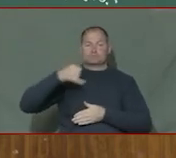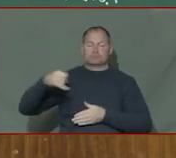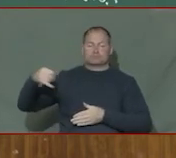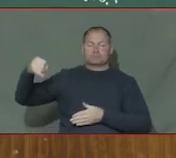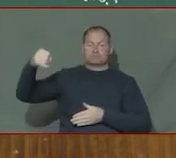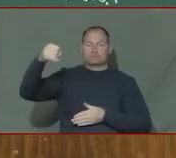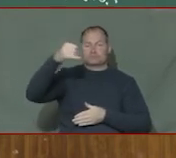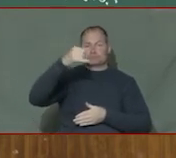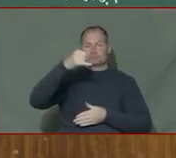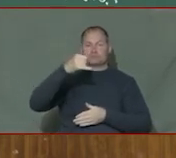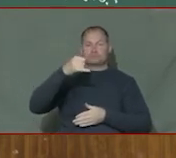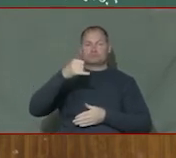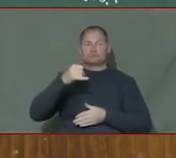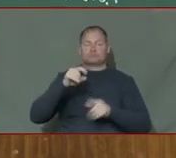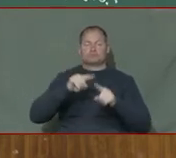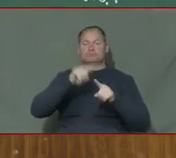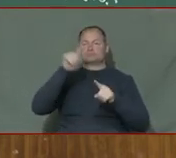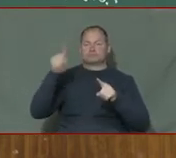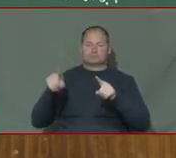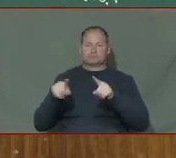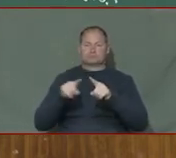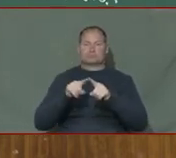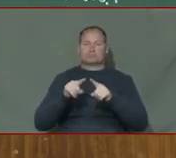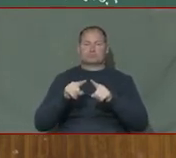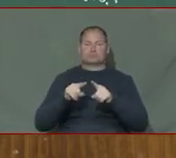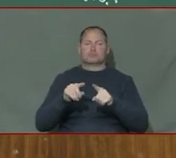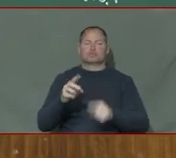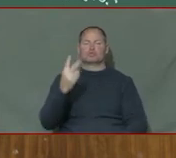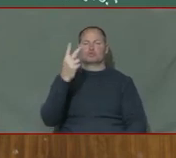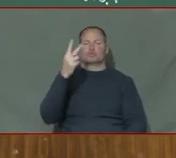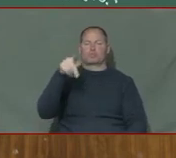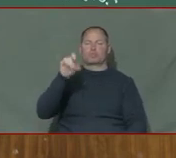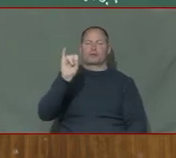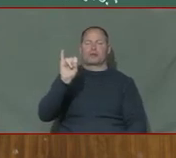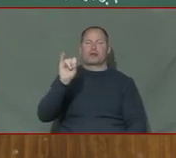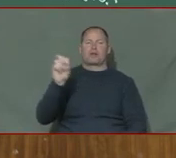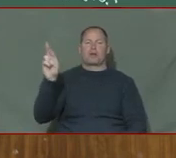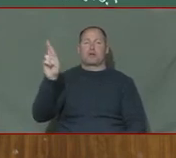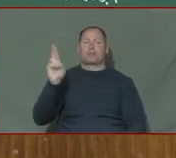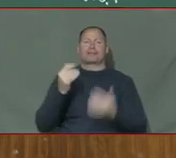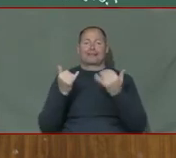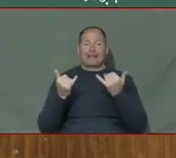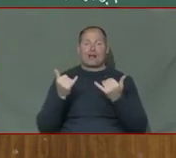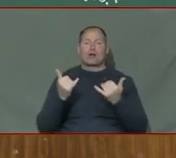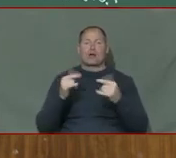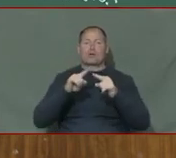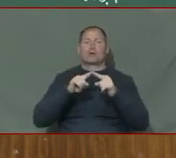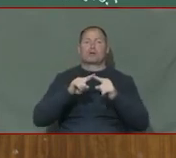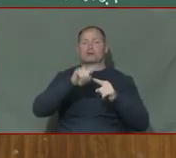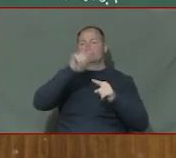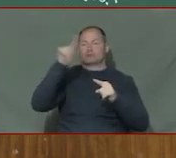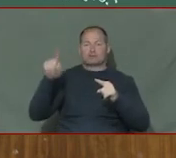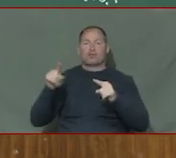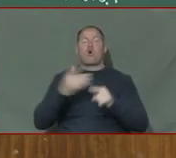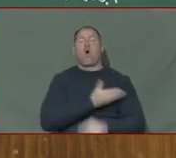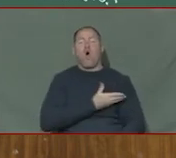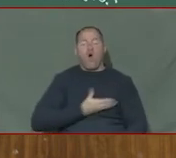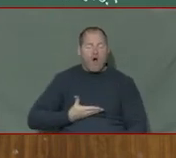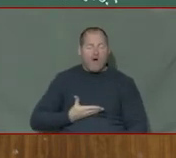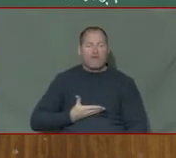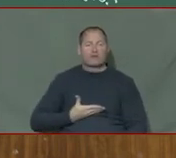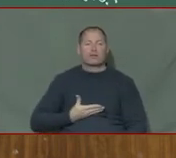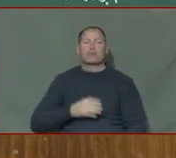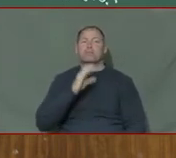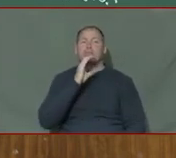of a circle is 2 pi r. But it is half a perimeter, correct? So it's